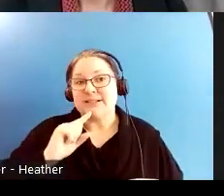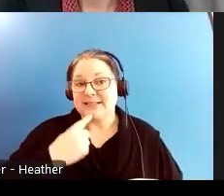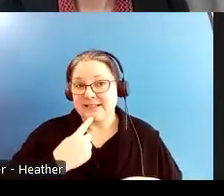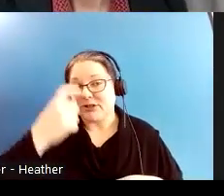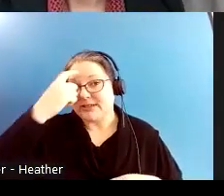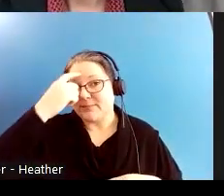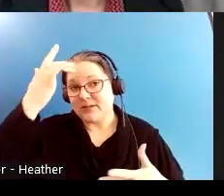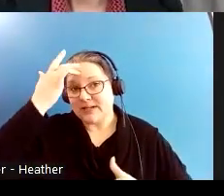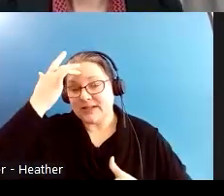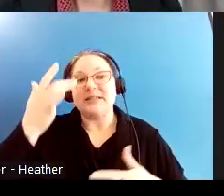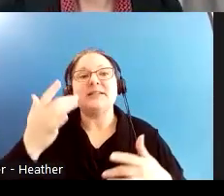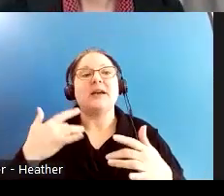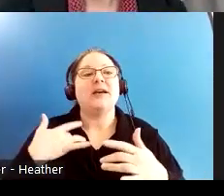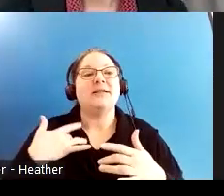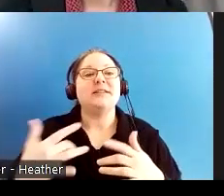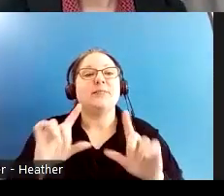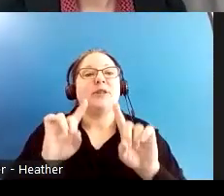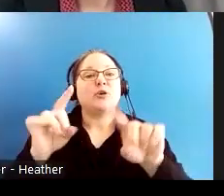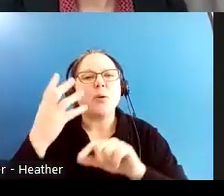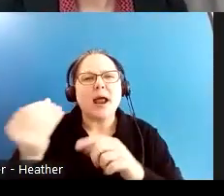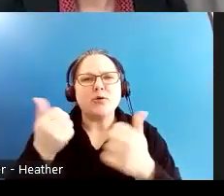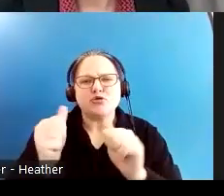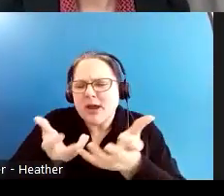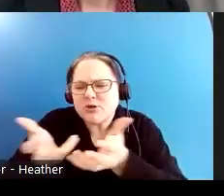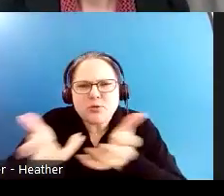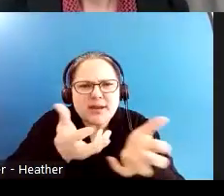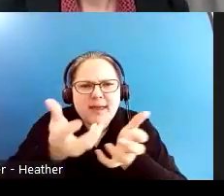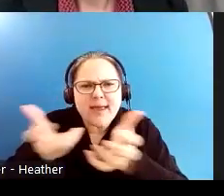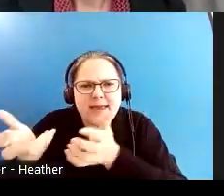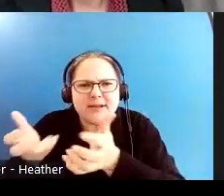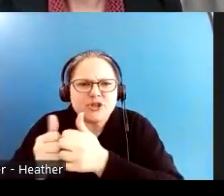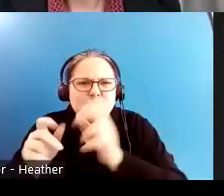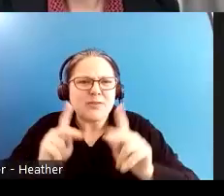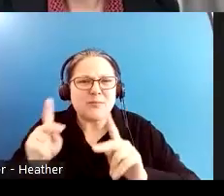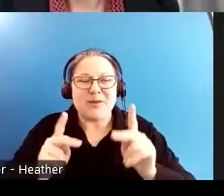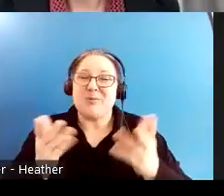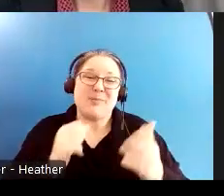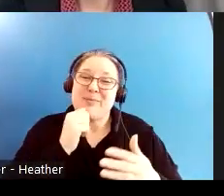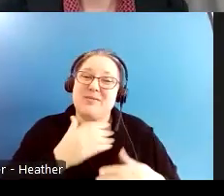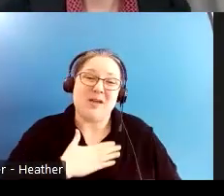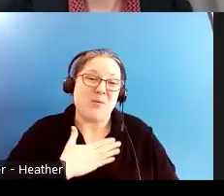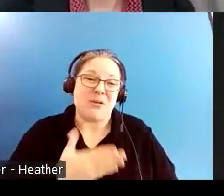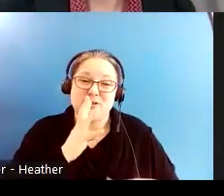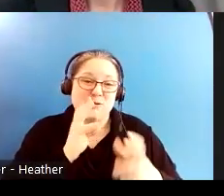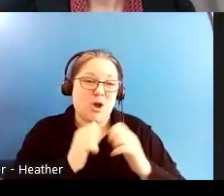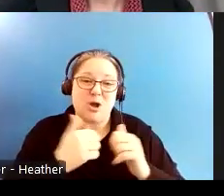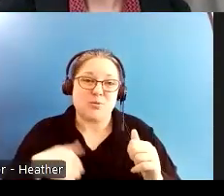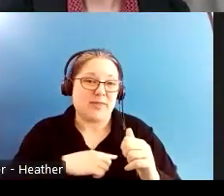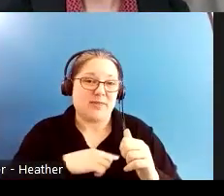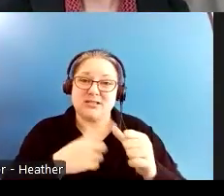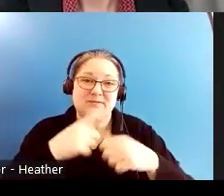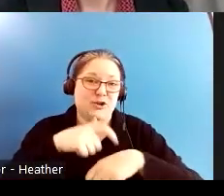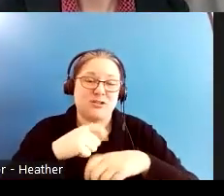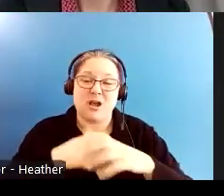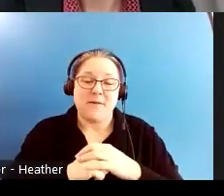my friend here in this picture, and trying to engage with people that are maybe not willing to talk to us for the first time. And sometimes that means